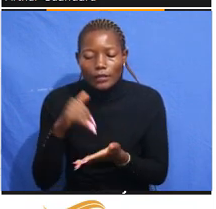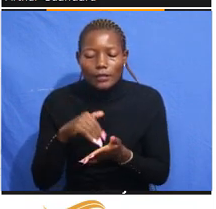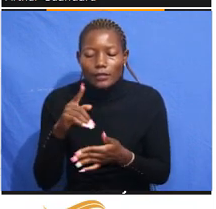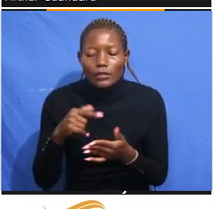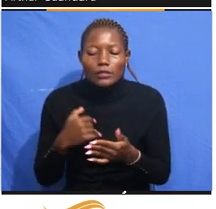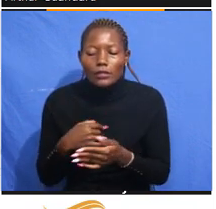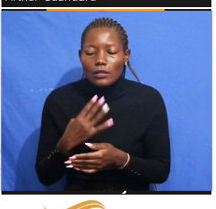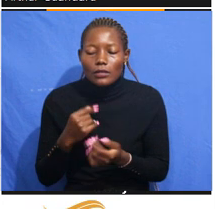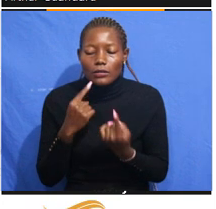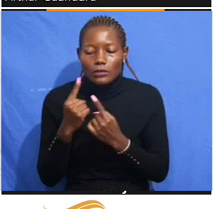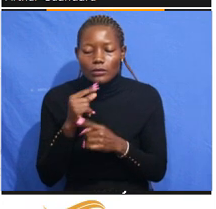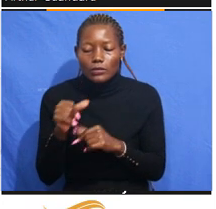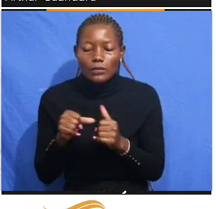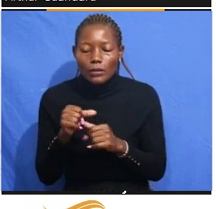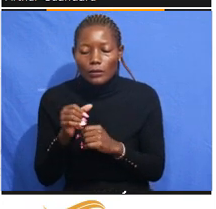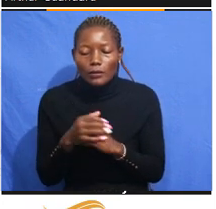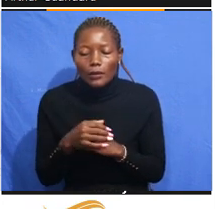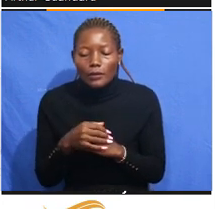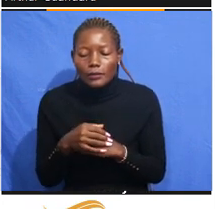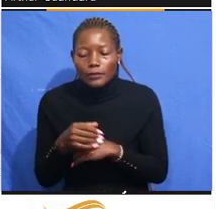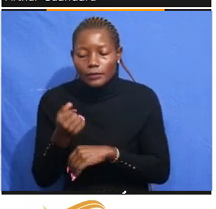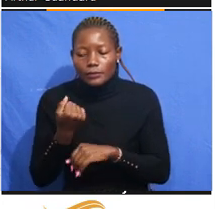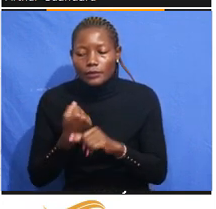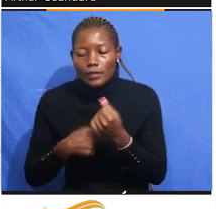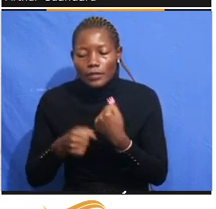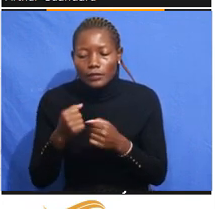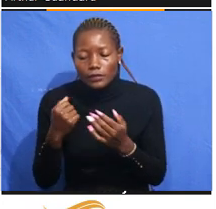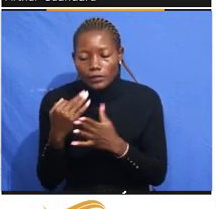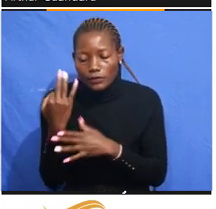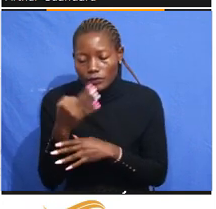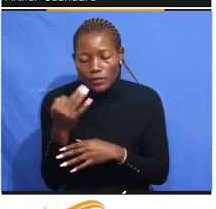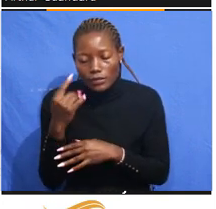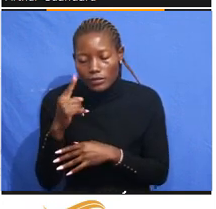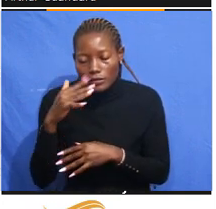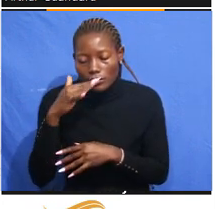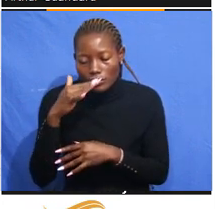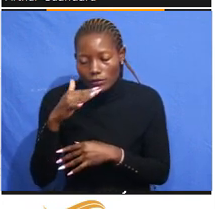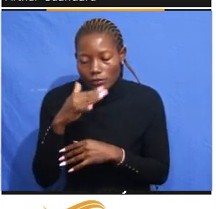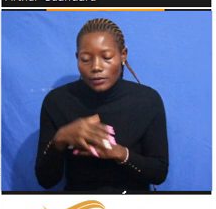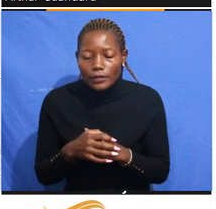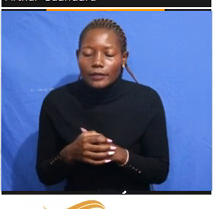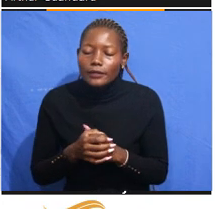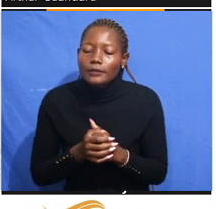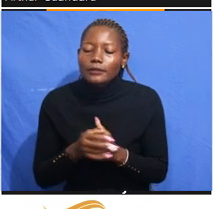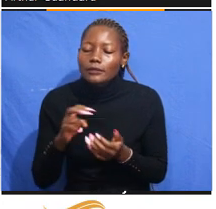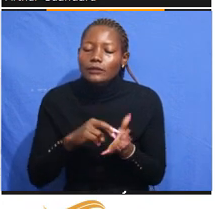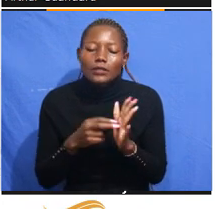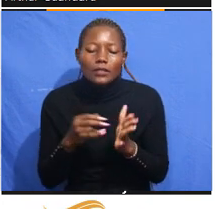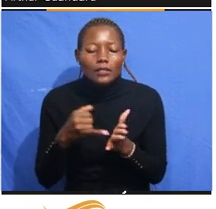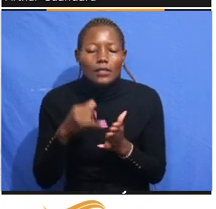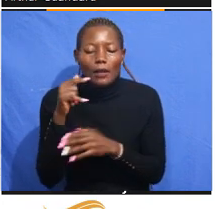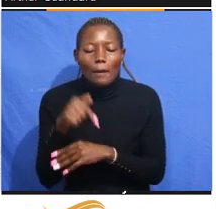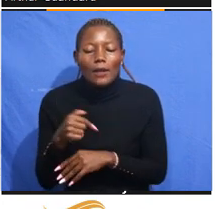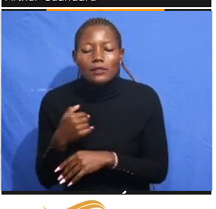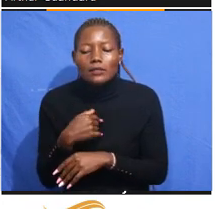is inspiration is the active phase of breathing. Active in that it requires energy.